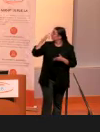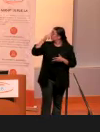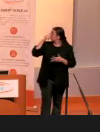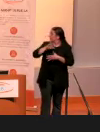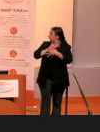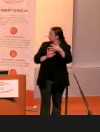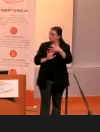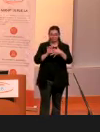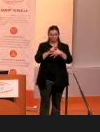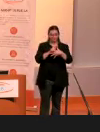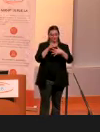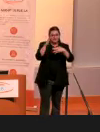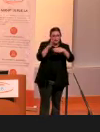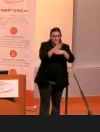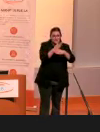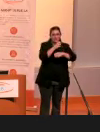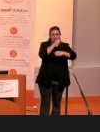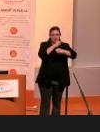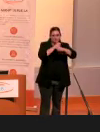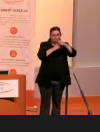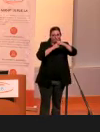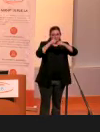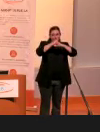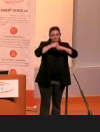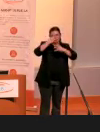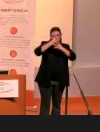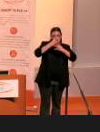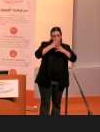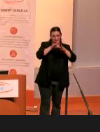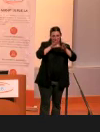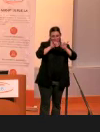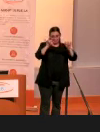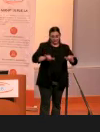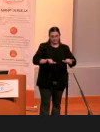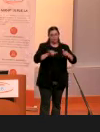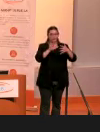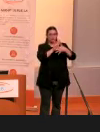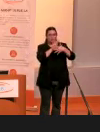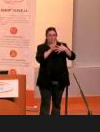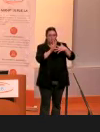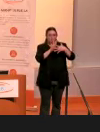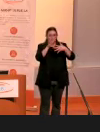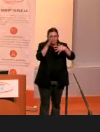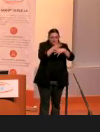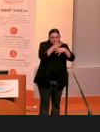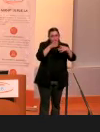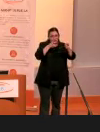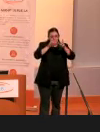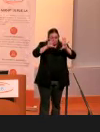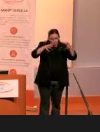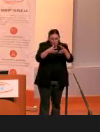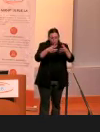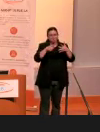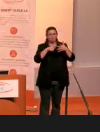shared infrastructure and screening platform. We have a shared placebo or control group. We're flexible